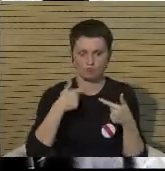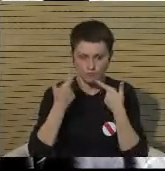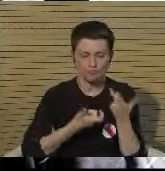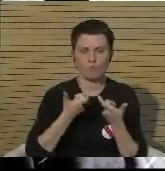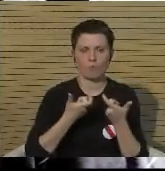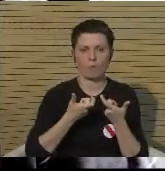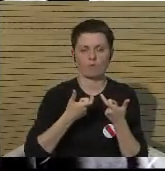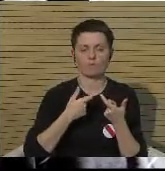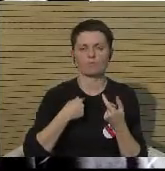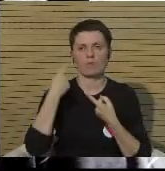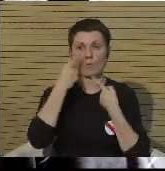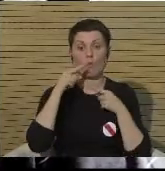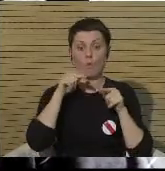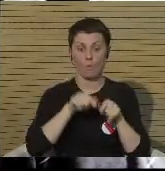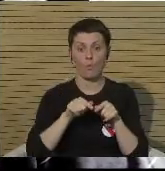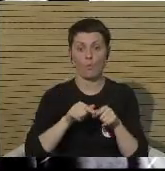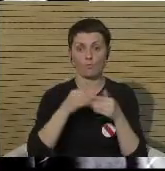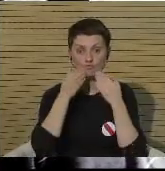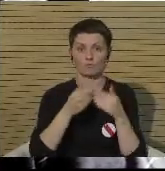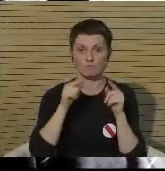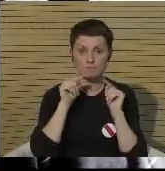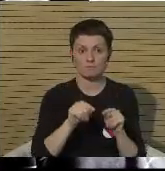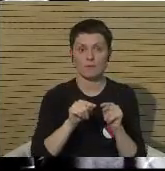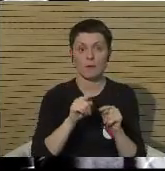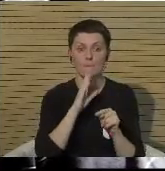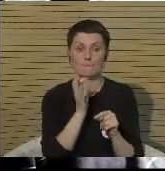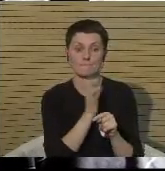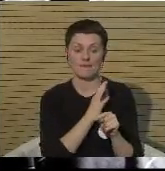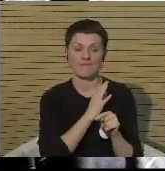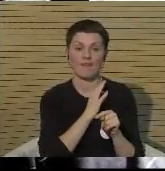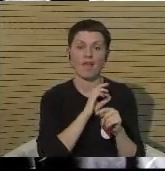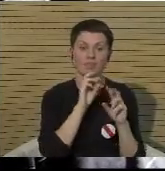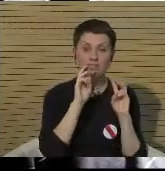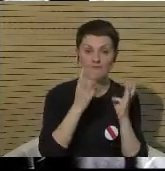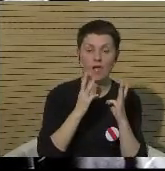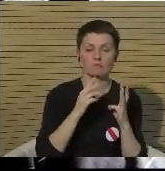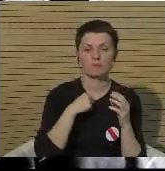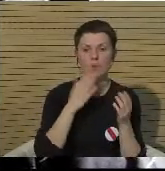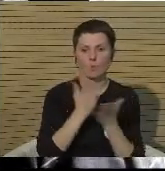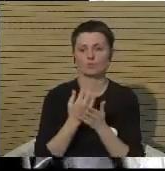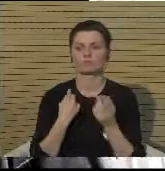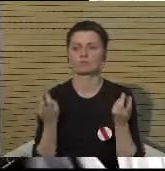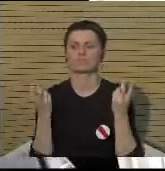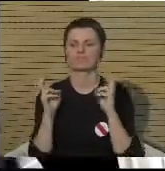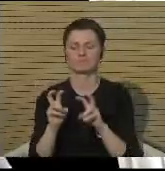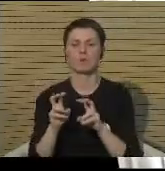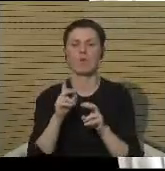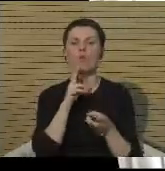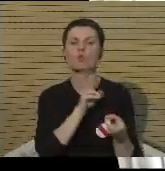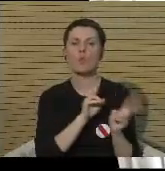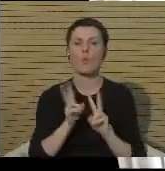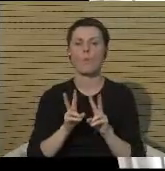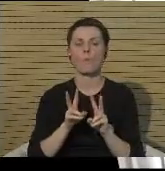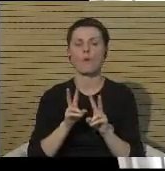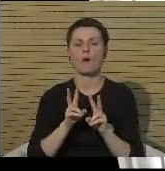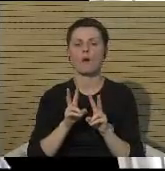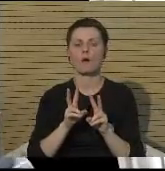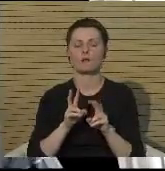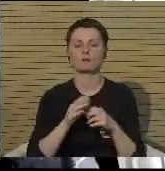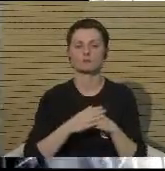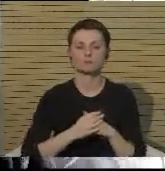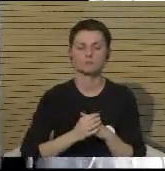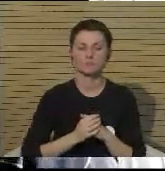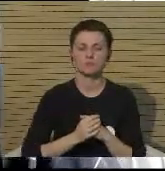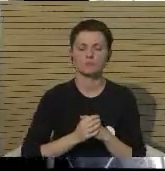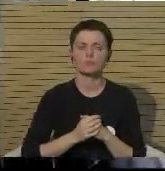with, helped me just forget about my fears, about my anxieties, and I think after that experience